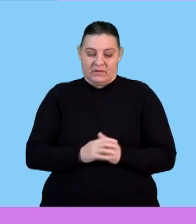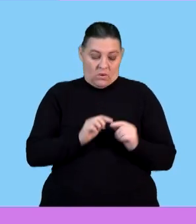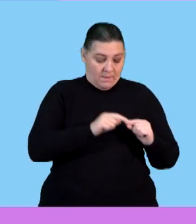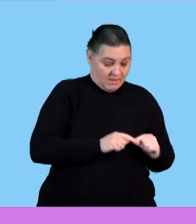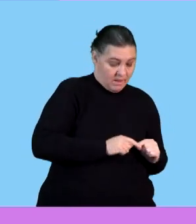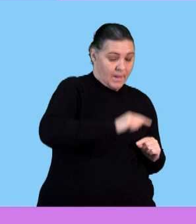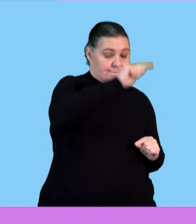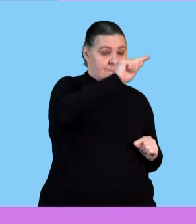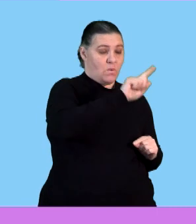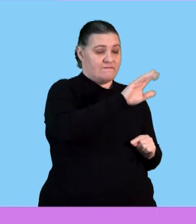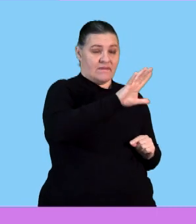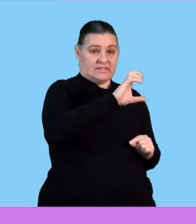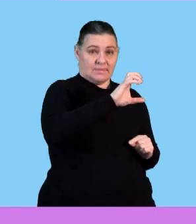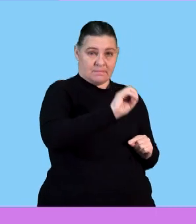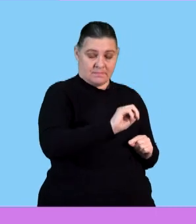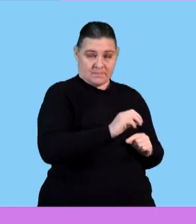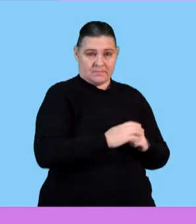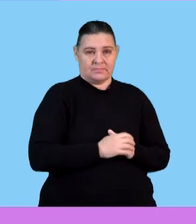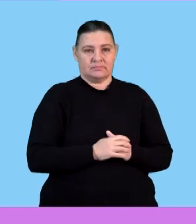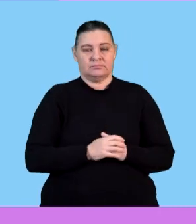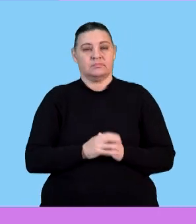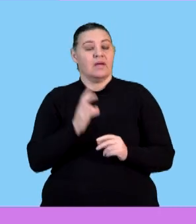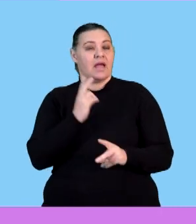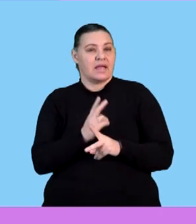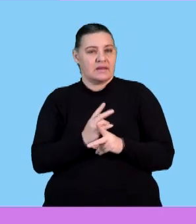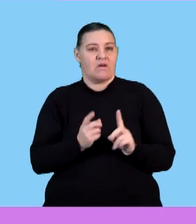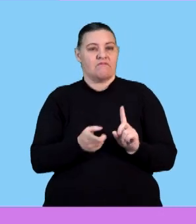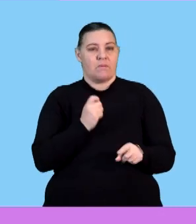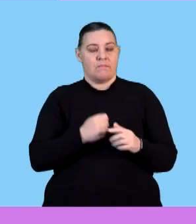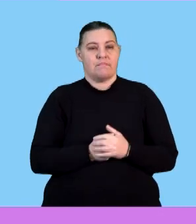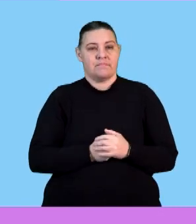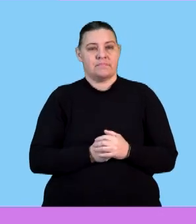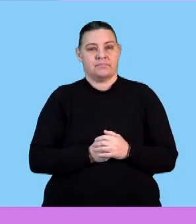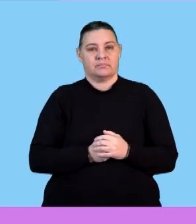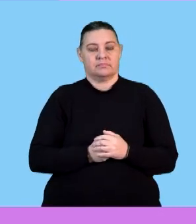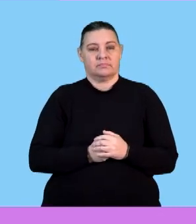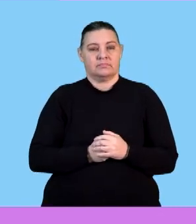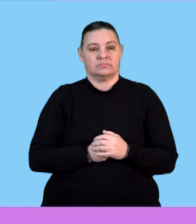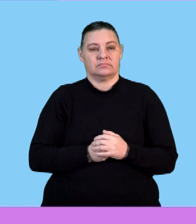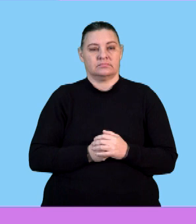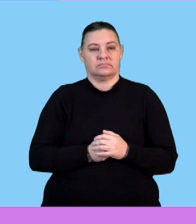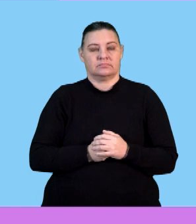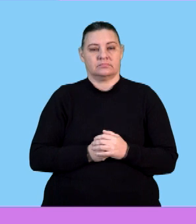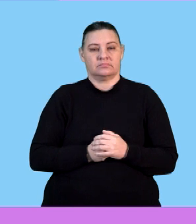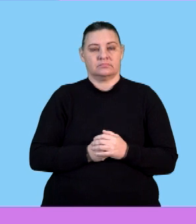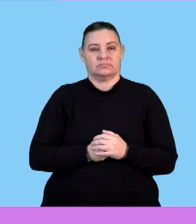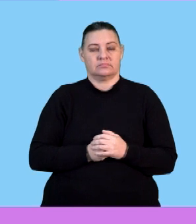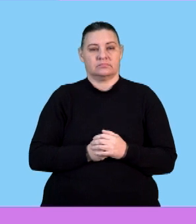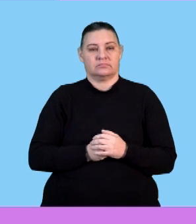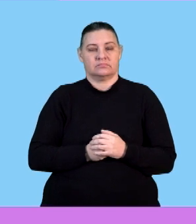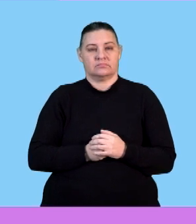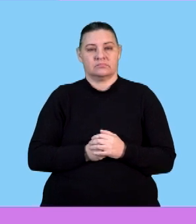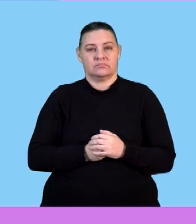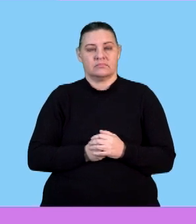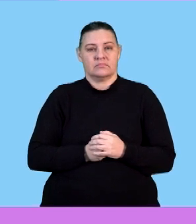centimeters. Here we go. Then I'll start again, measure from there to there. All right,